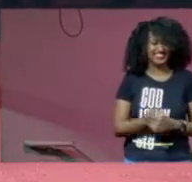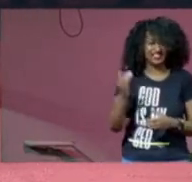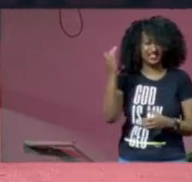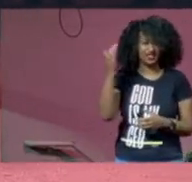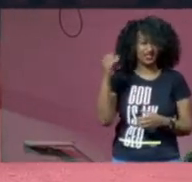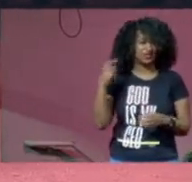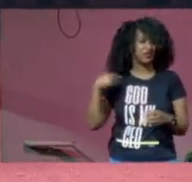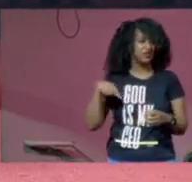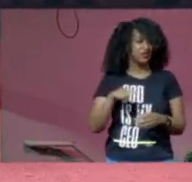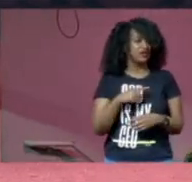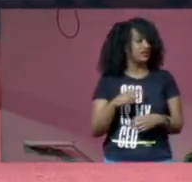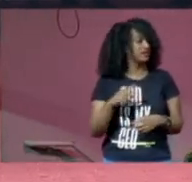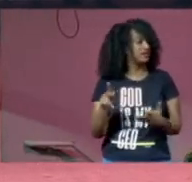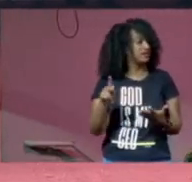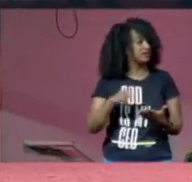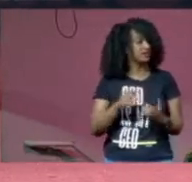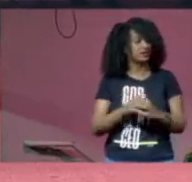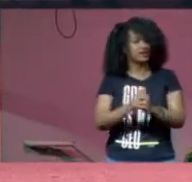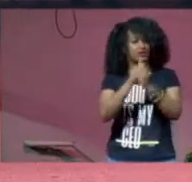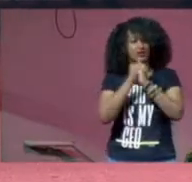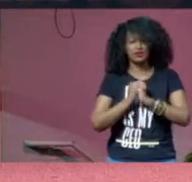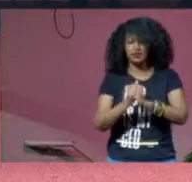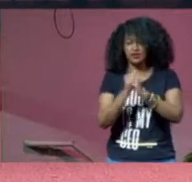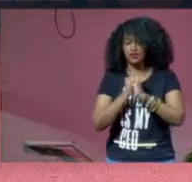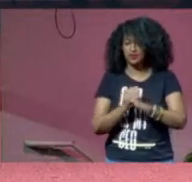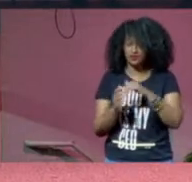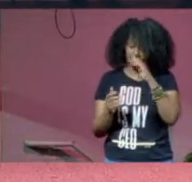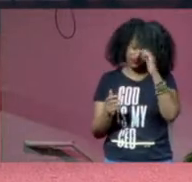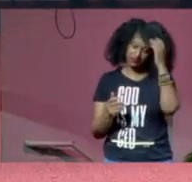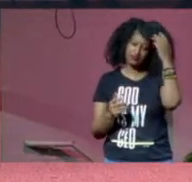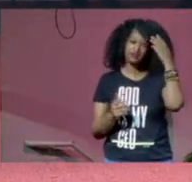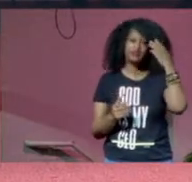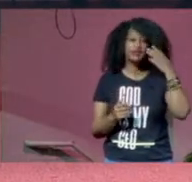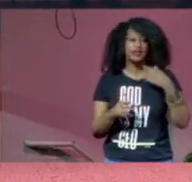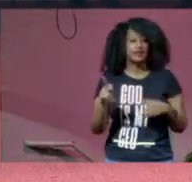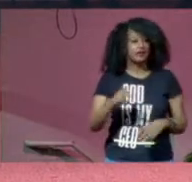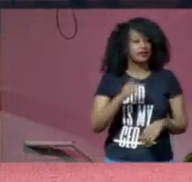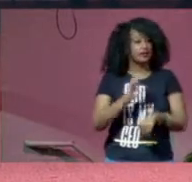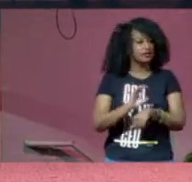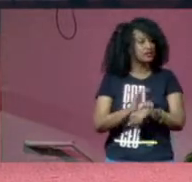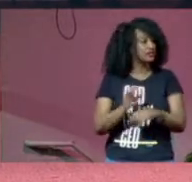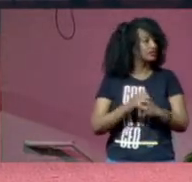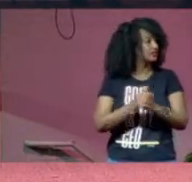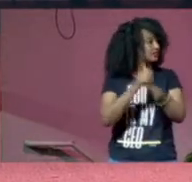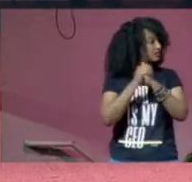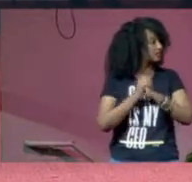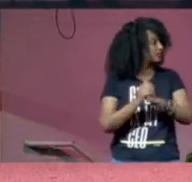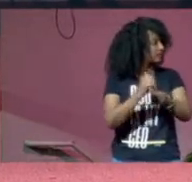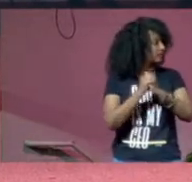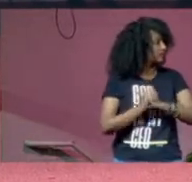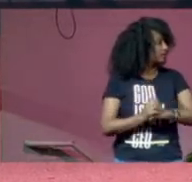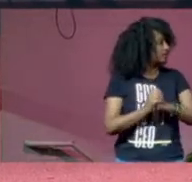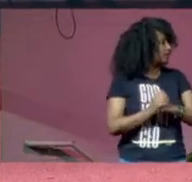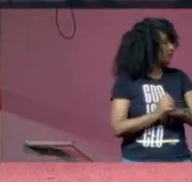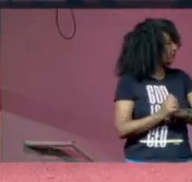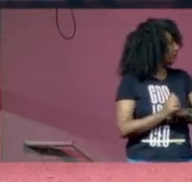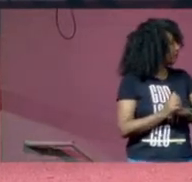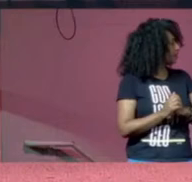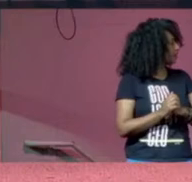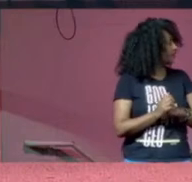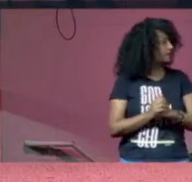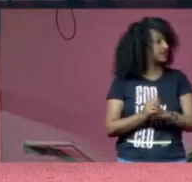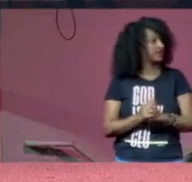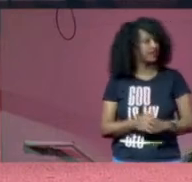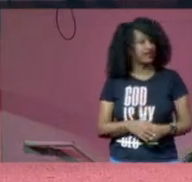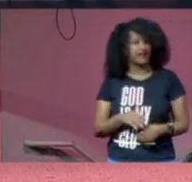back in worship, full-time worship, for what? We've only been back. God bless you, Amber. God bless you. Shout out to